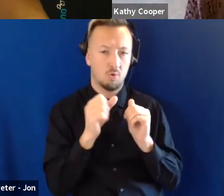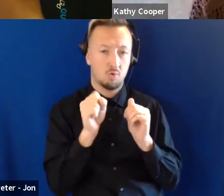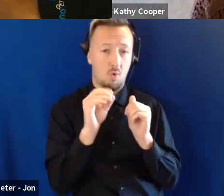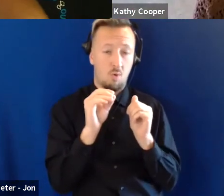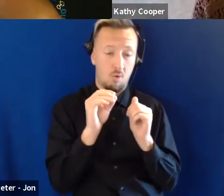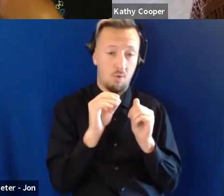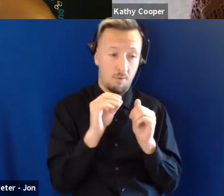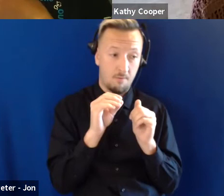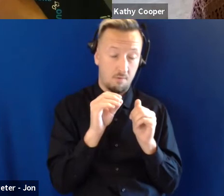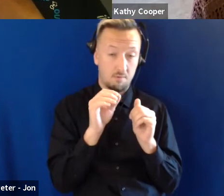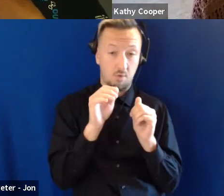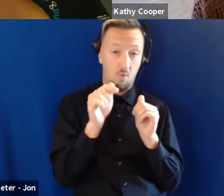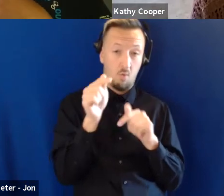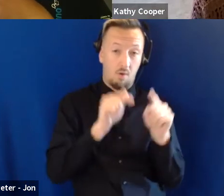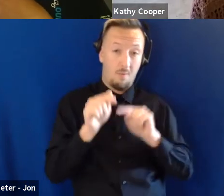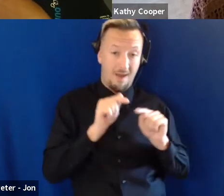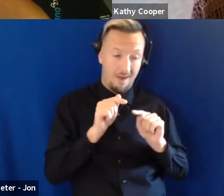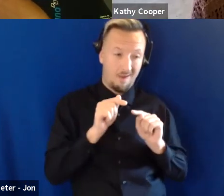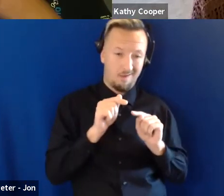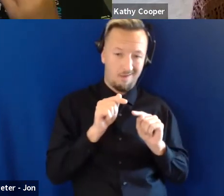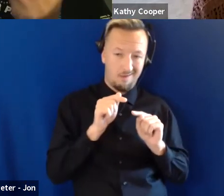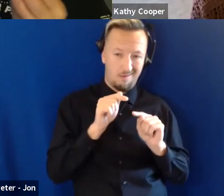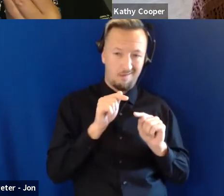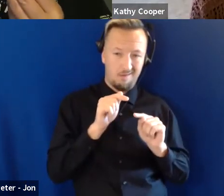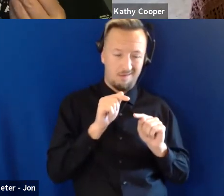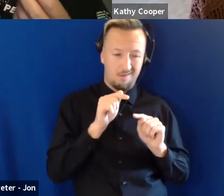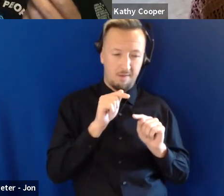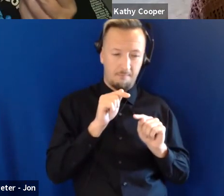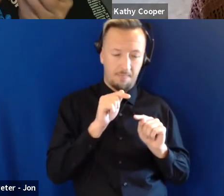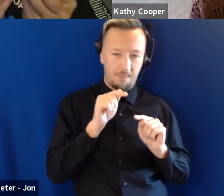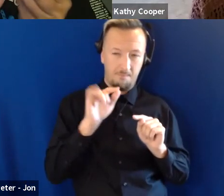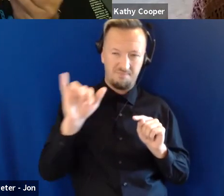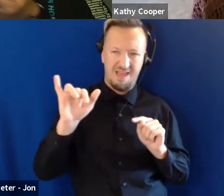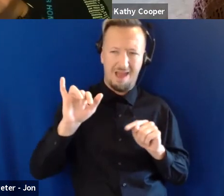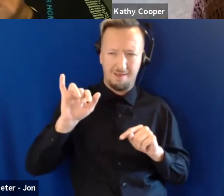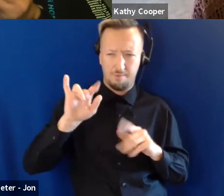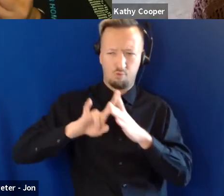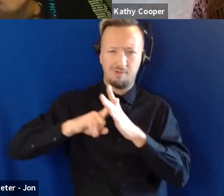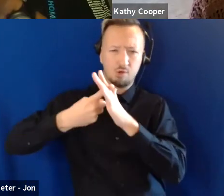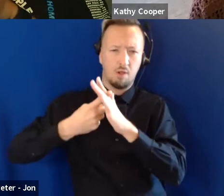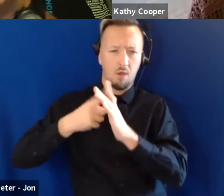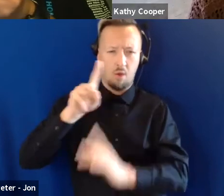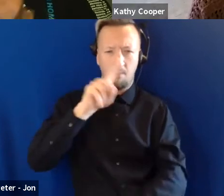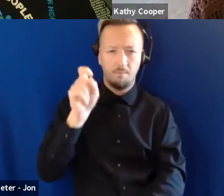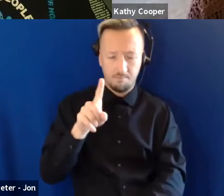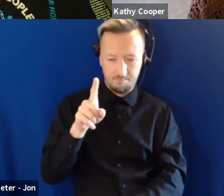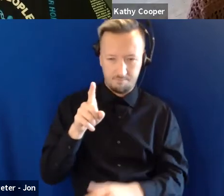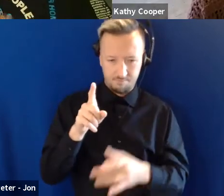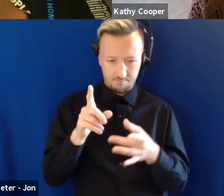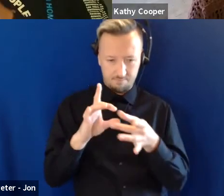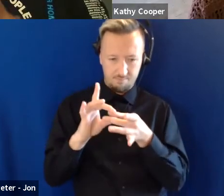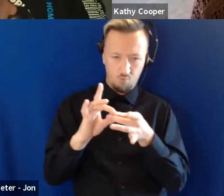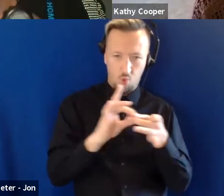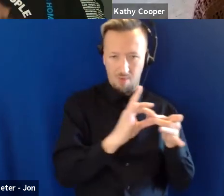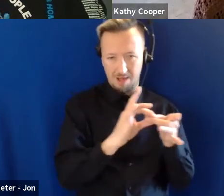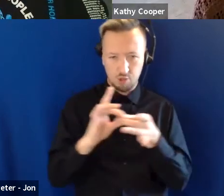I mean, you know, sort of going back to that, that original question about, you know, the relationship between,